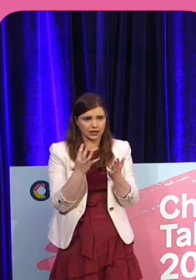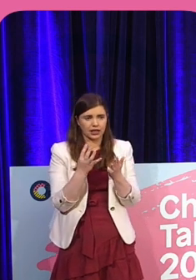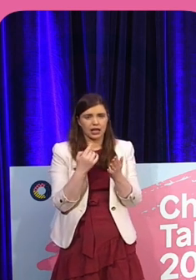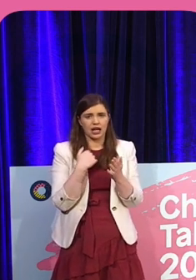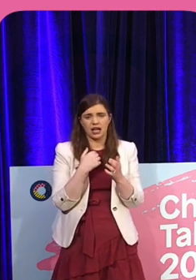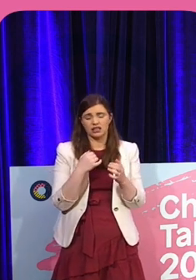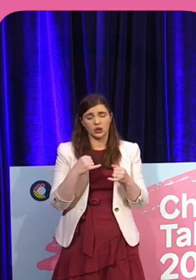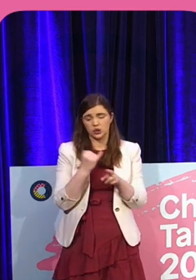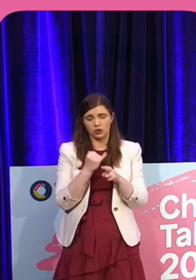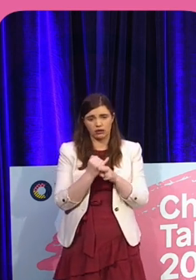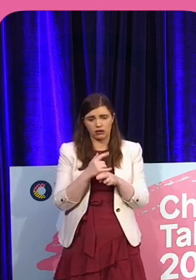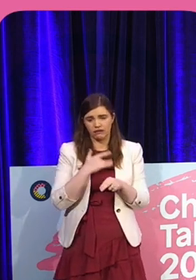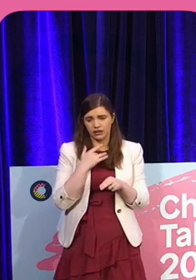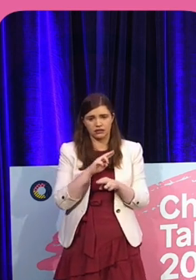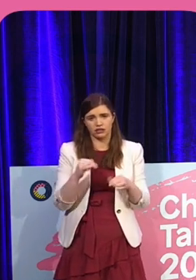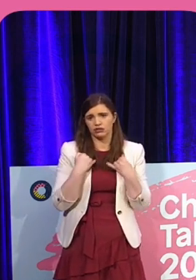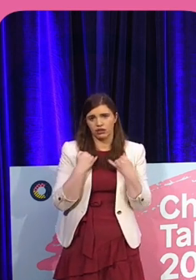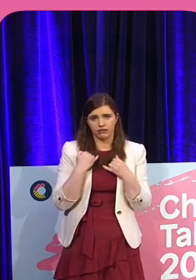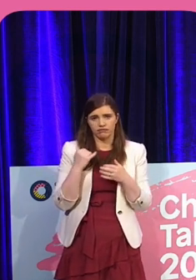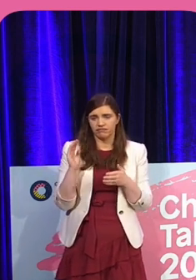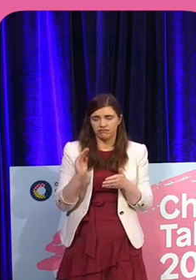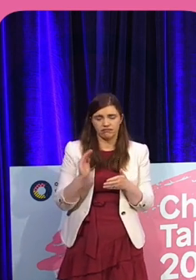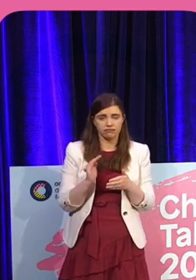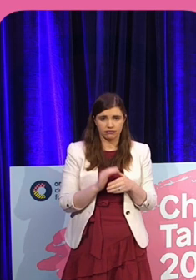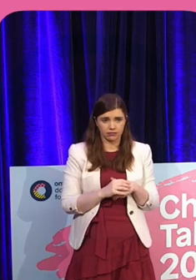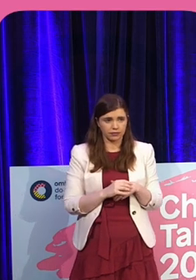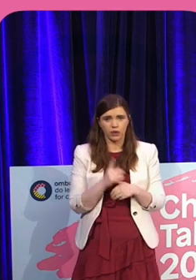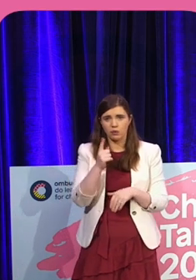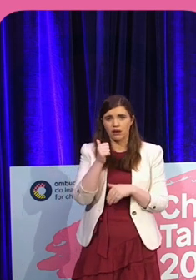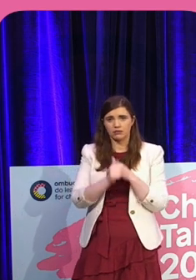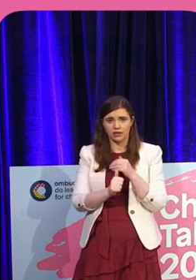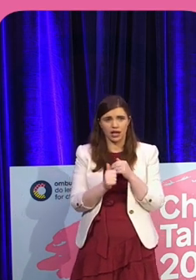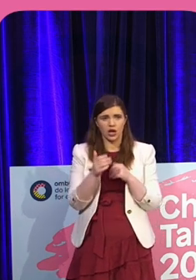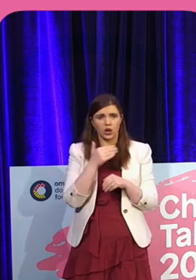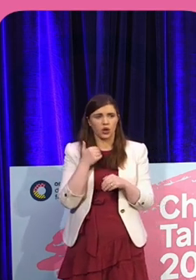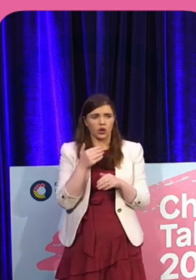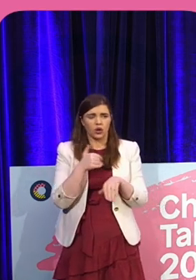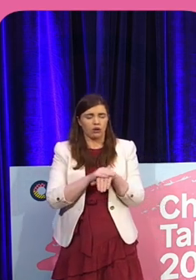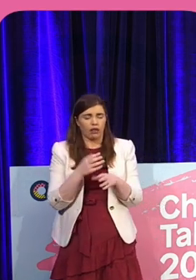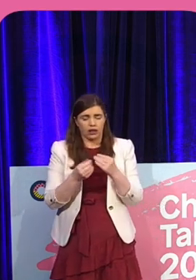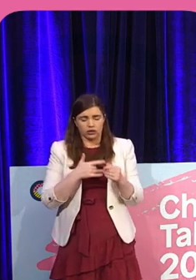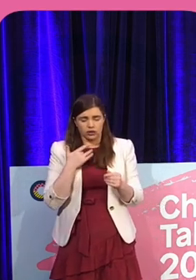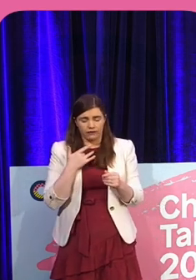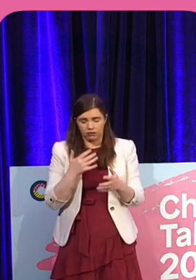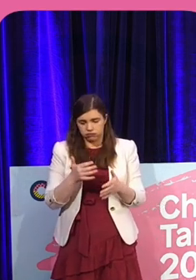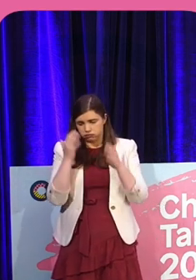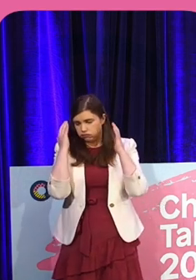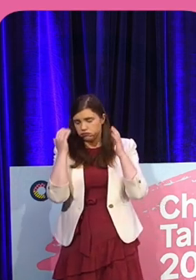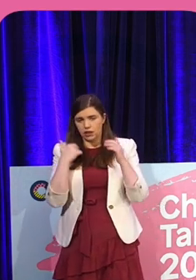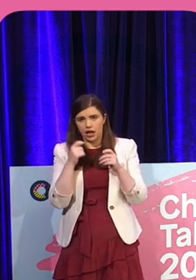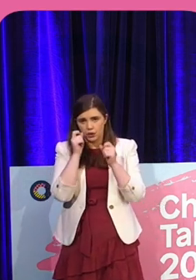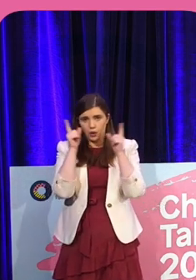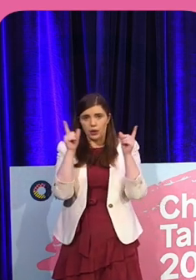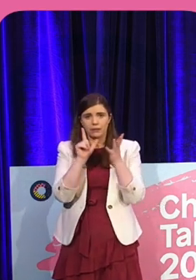less and less. There was one day in particular where things just got too much for me. I woke